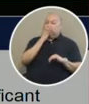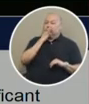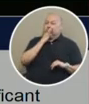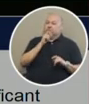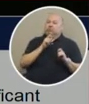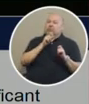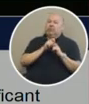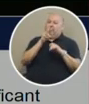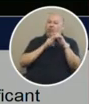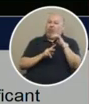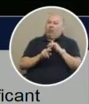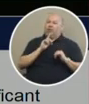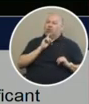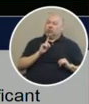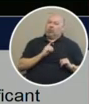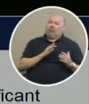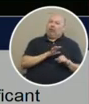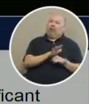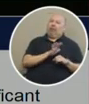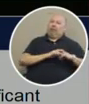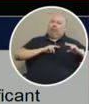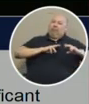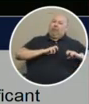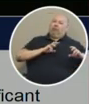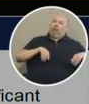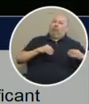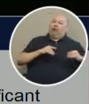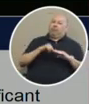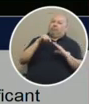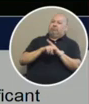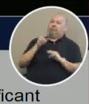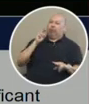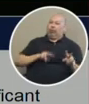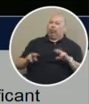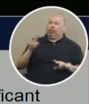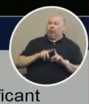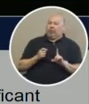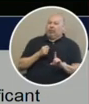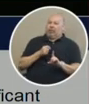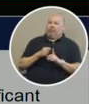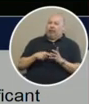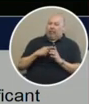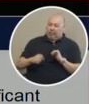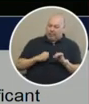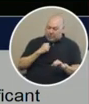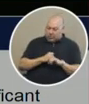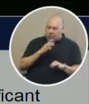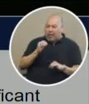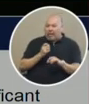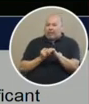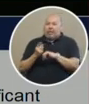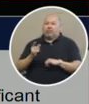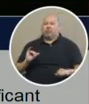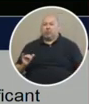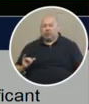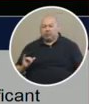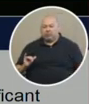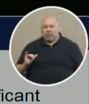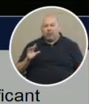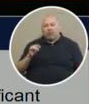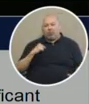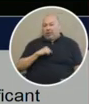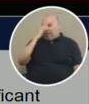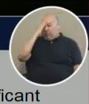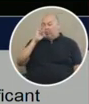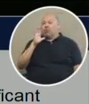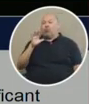to make sure that we've got a thorough analysis and provide you all with a comprehensive look at the impact to this year and next year as well. We